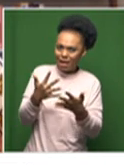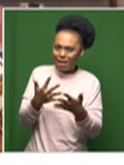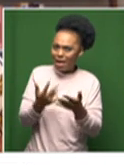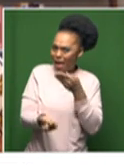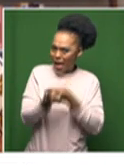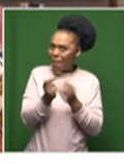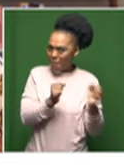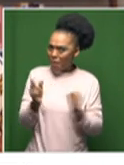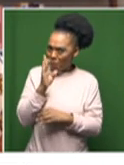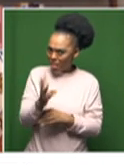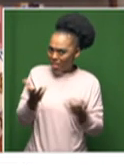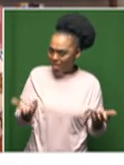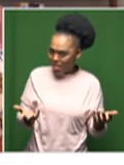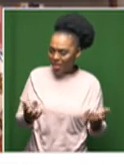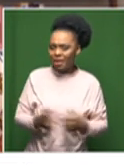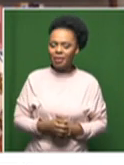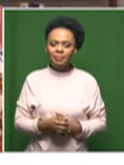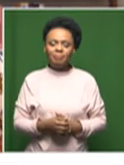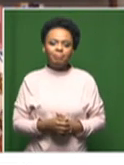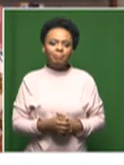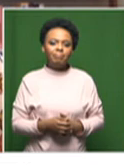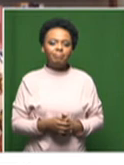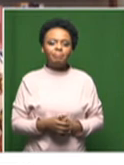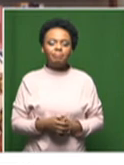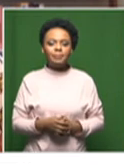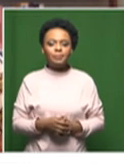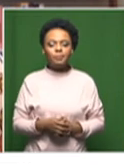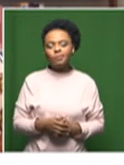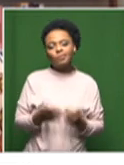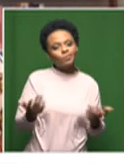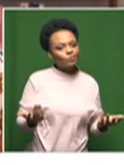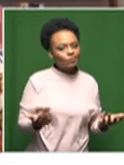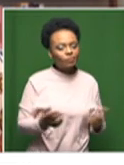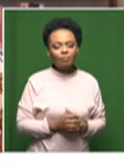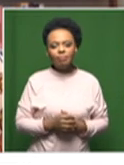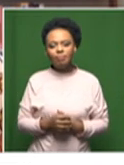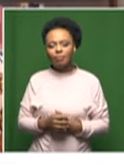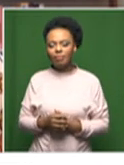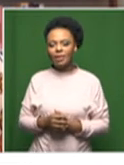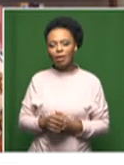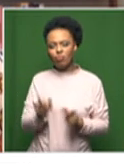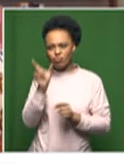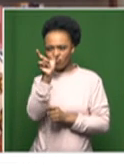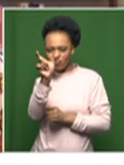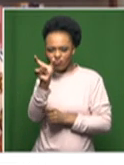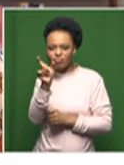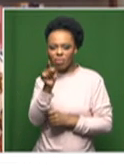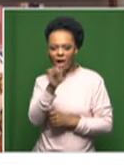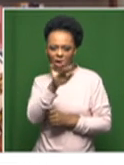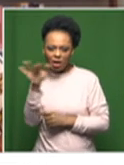left? Well, I always think that the word miracle doesn't really capture the kind